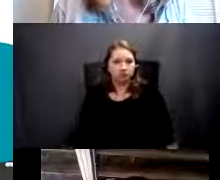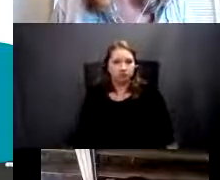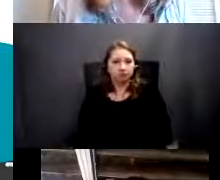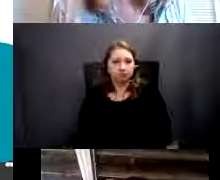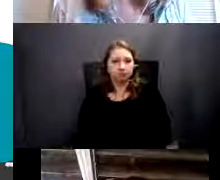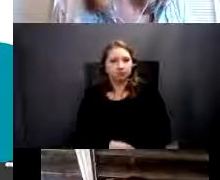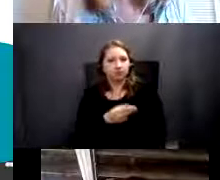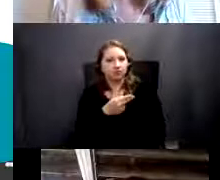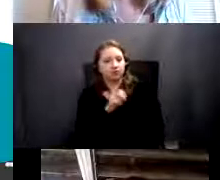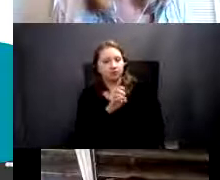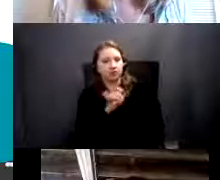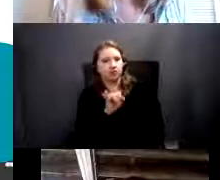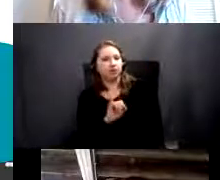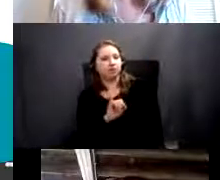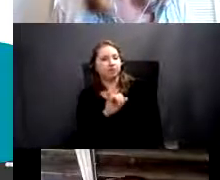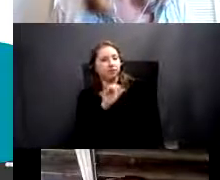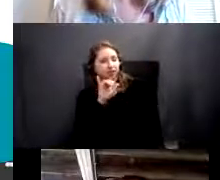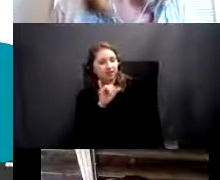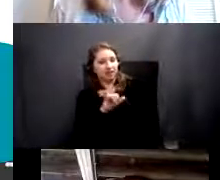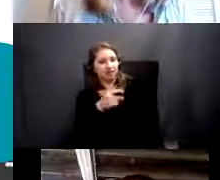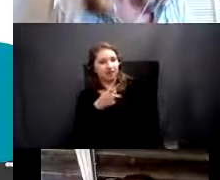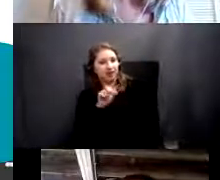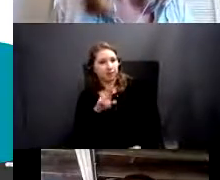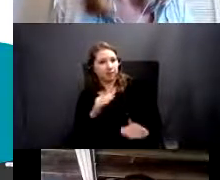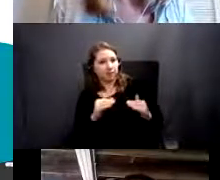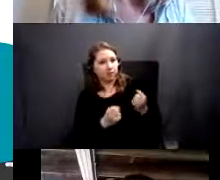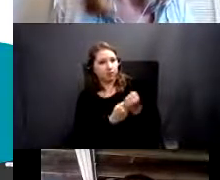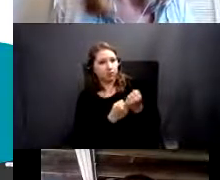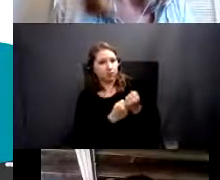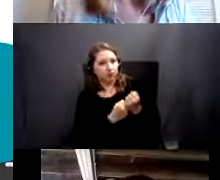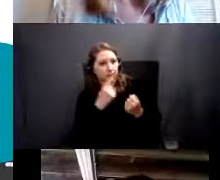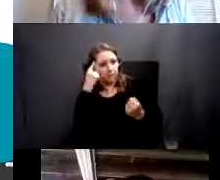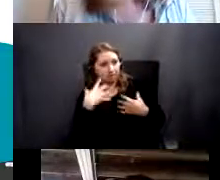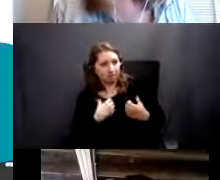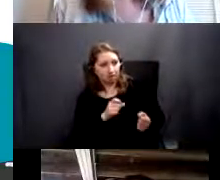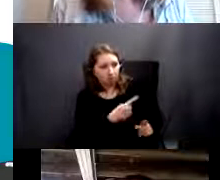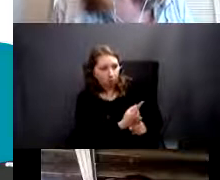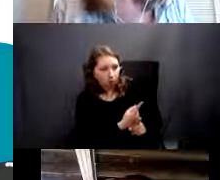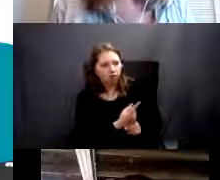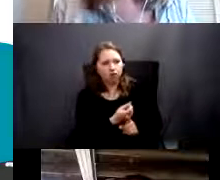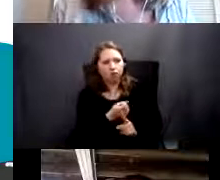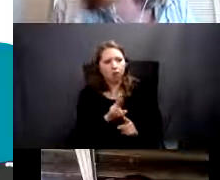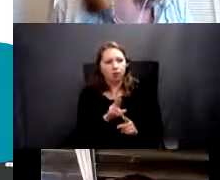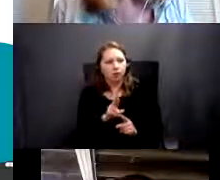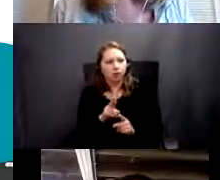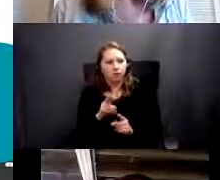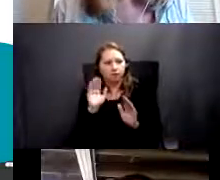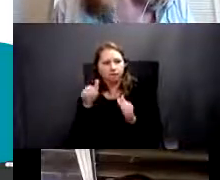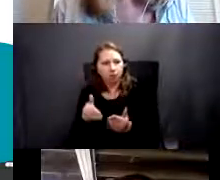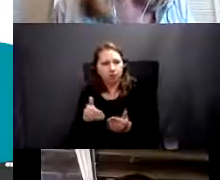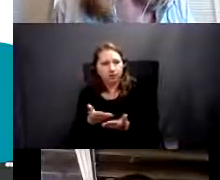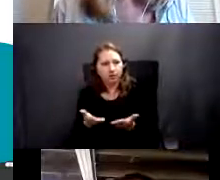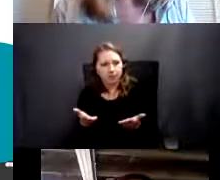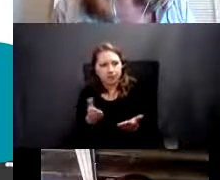And is that peer support mental health only too, or primarily substance folk? It covers